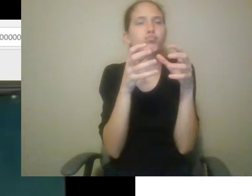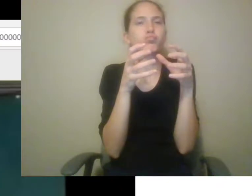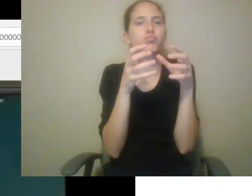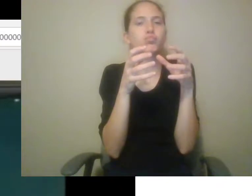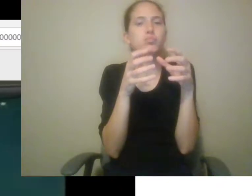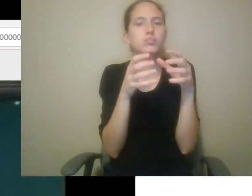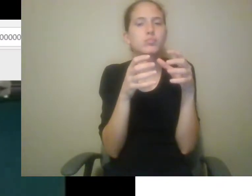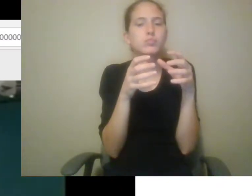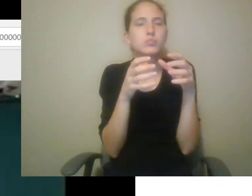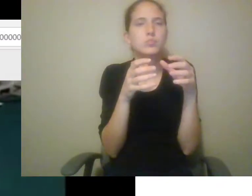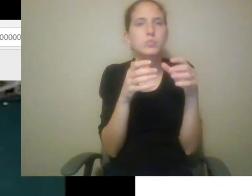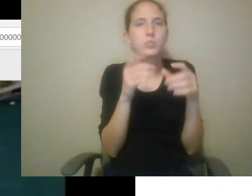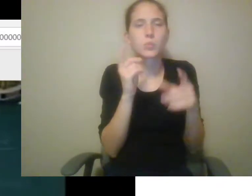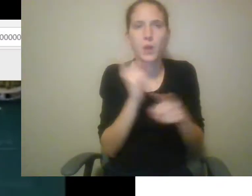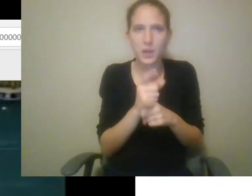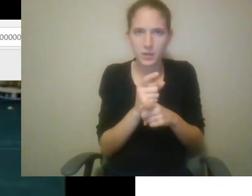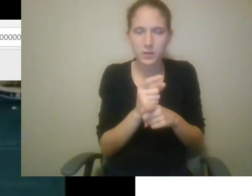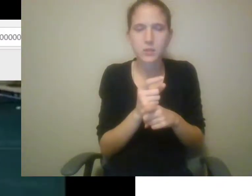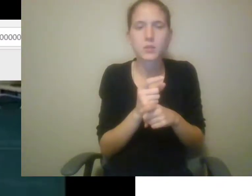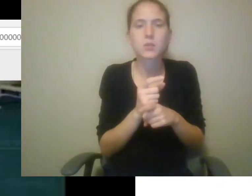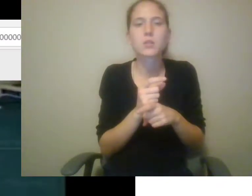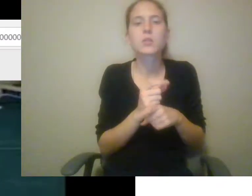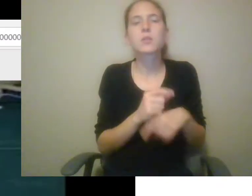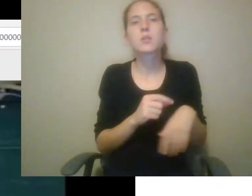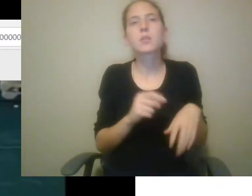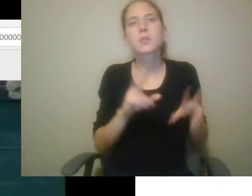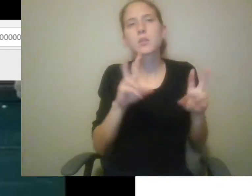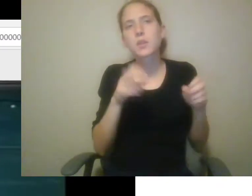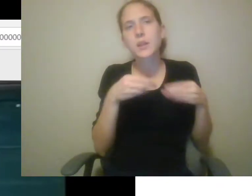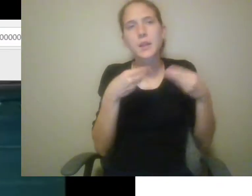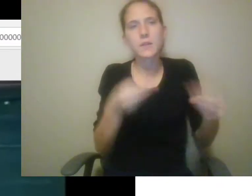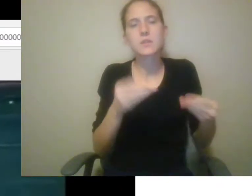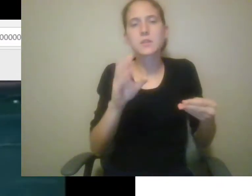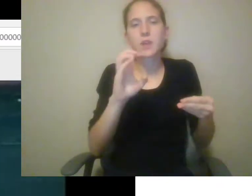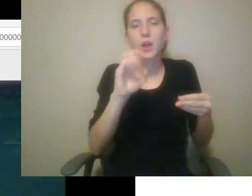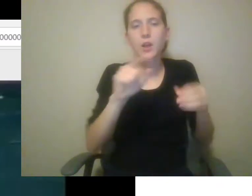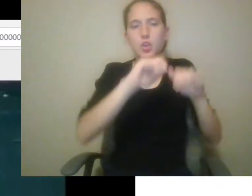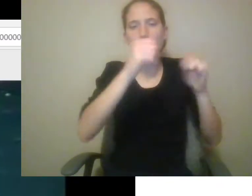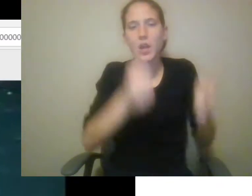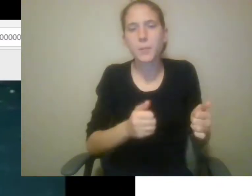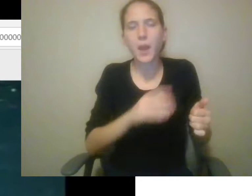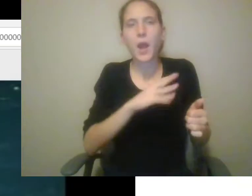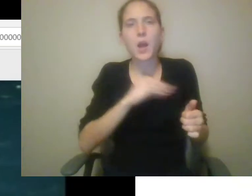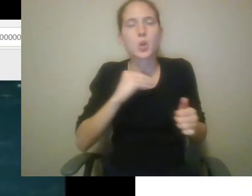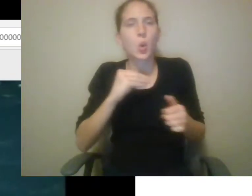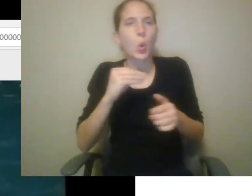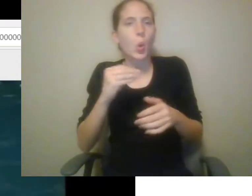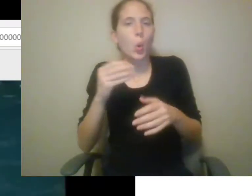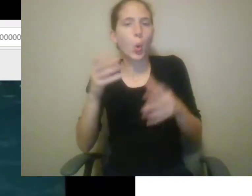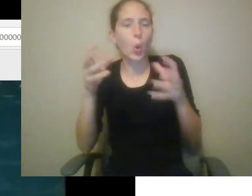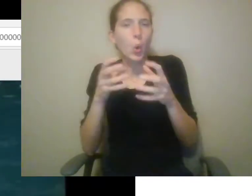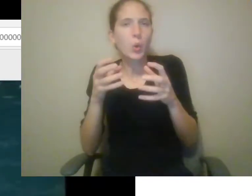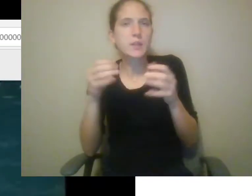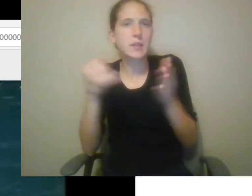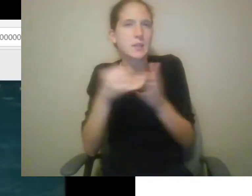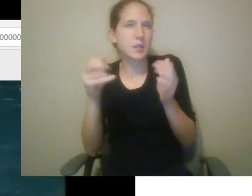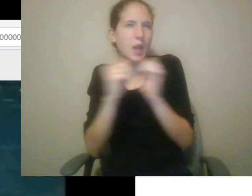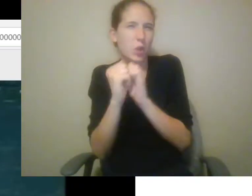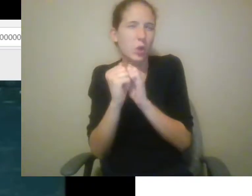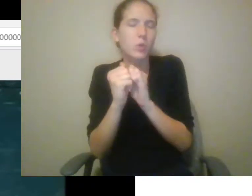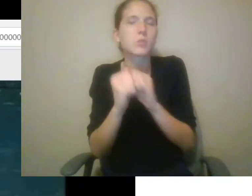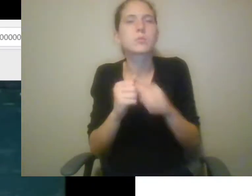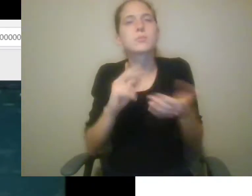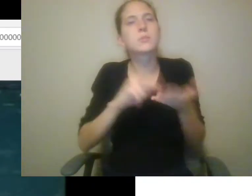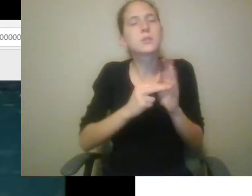Okay, you can add that to gives the cell shape and holds it together. Okay, that's what Jenny was saying too. All right, so the cell